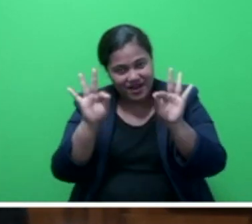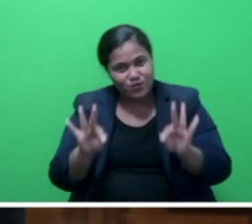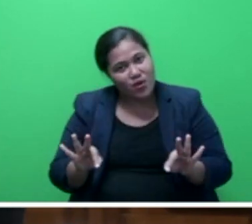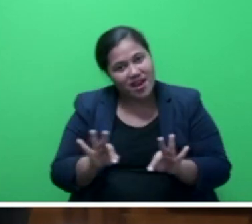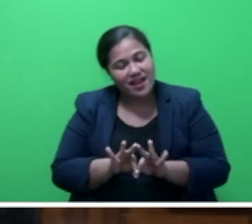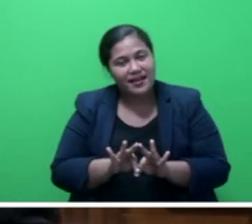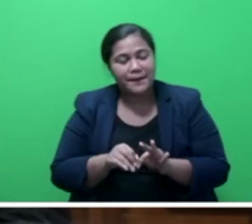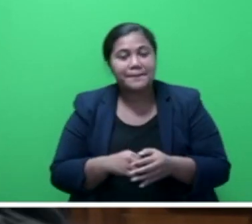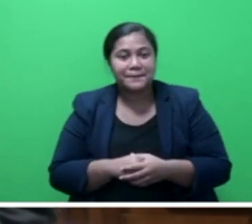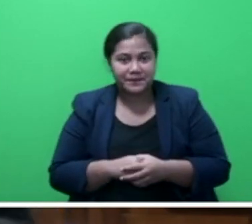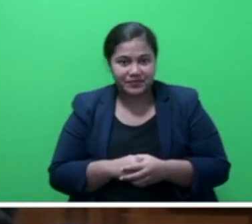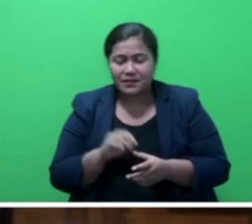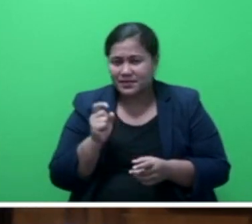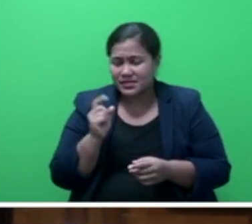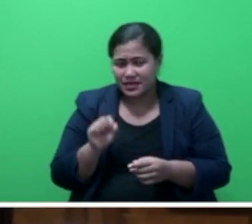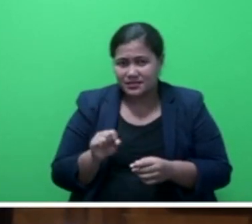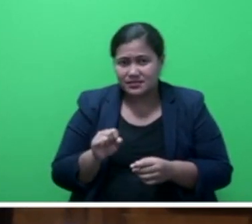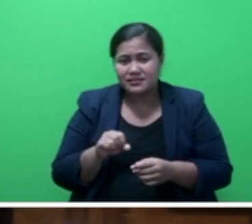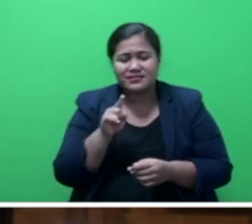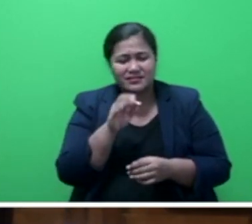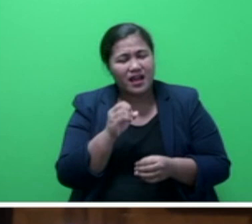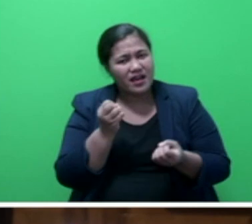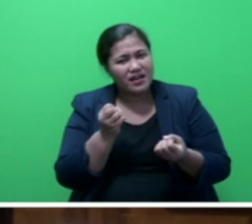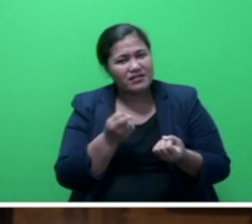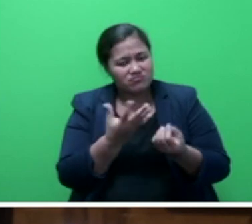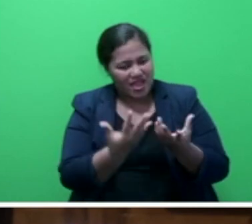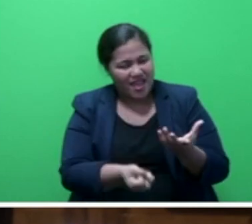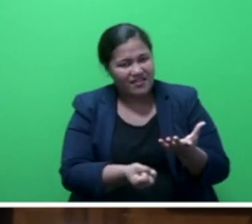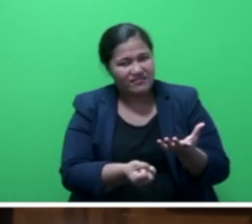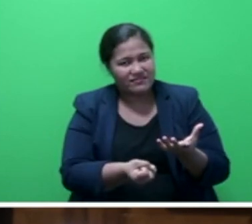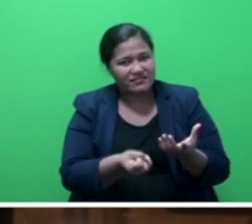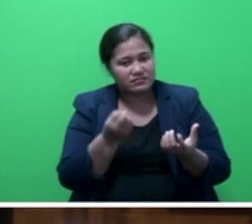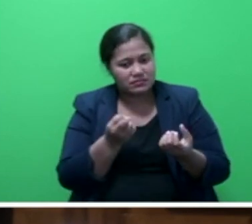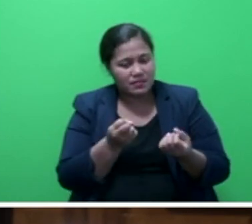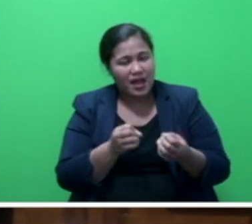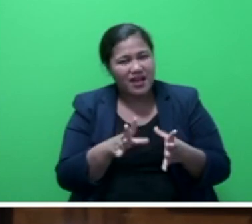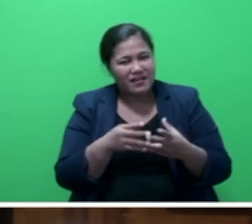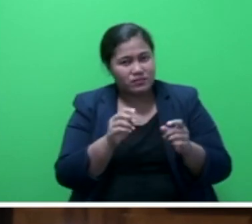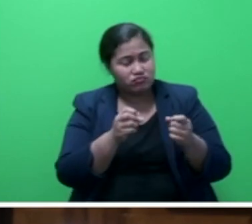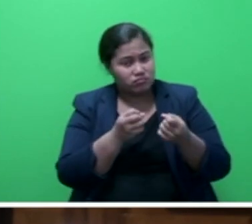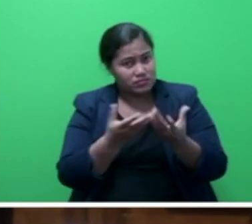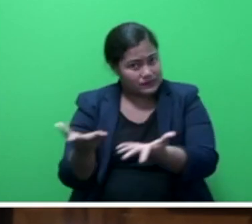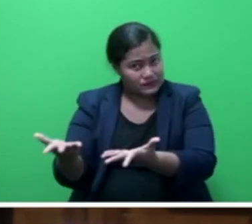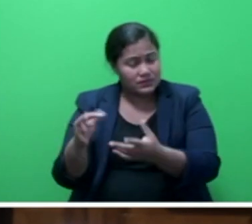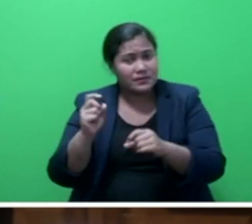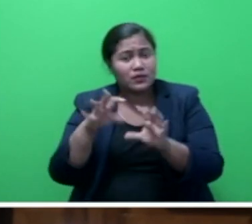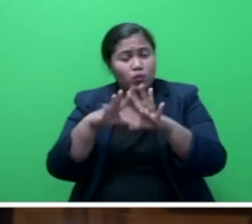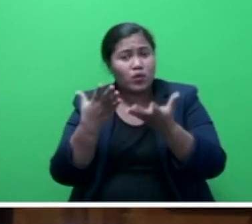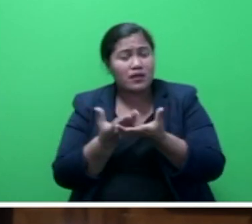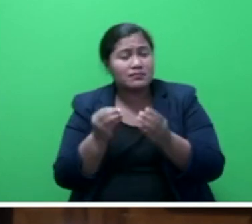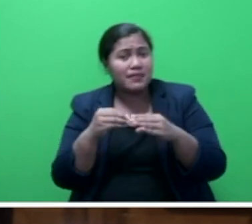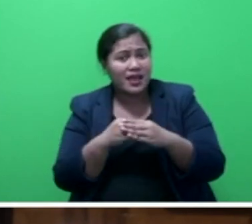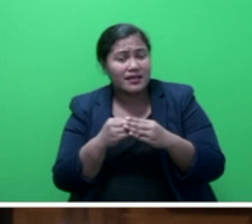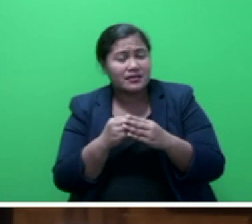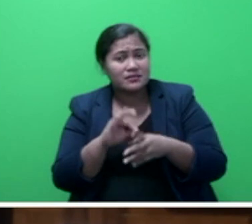in fact, Mr. Speaker, sir, an official press release that was put out by the World Bank. And you will note,